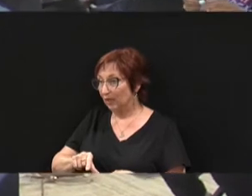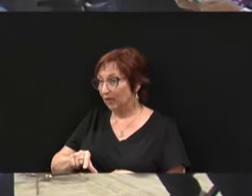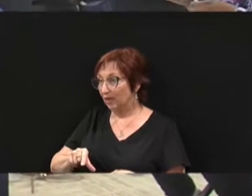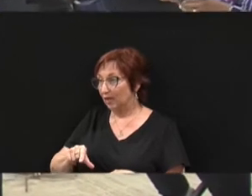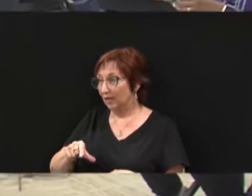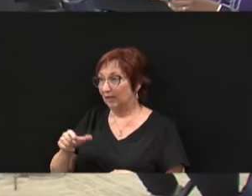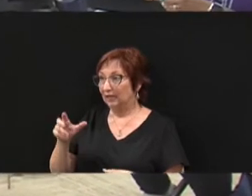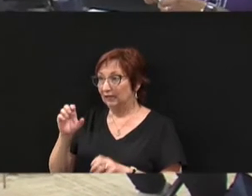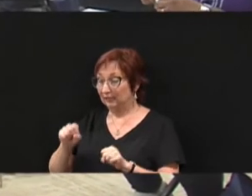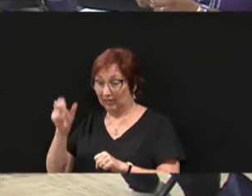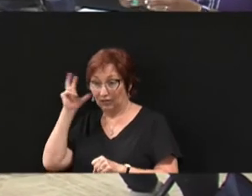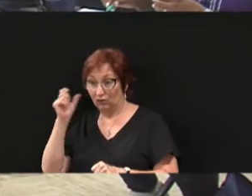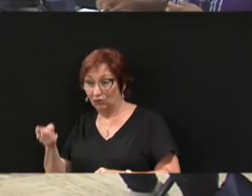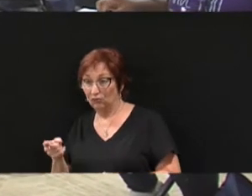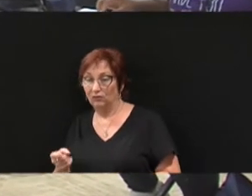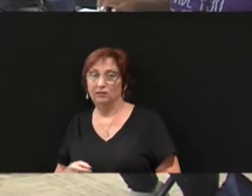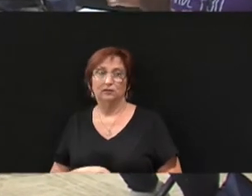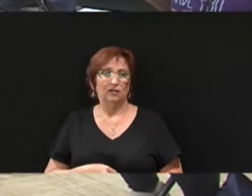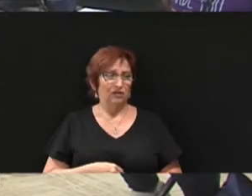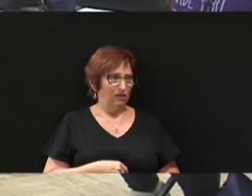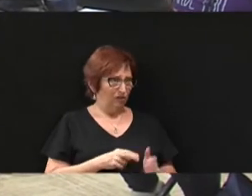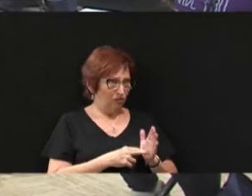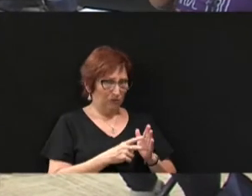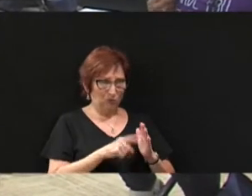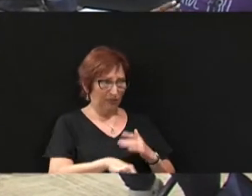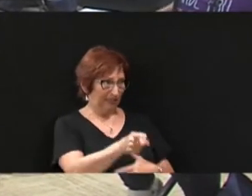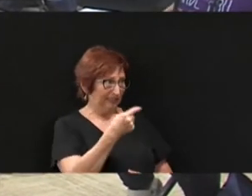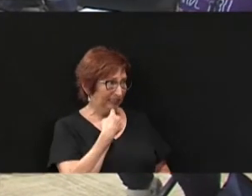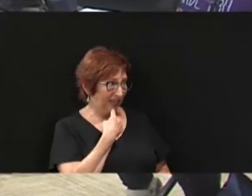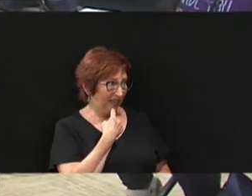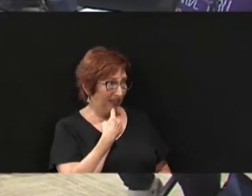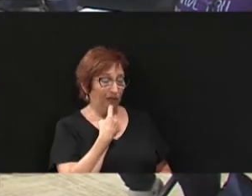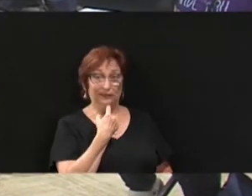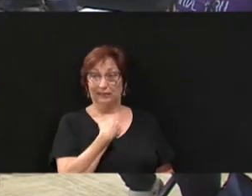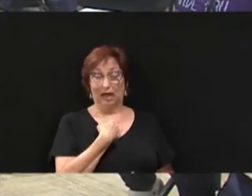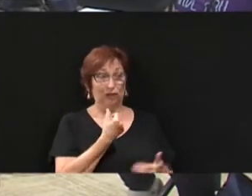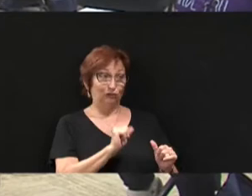was asked. I will try my best. All